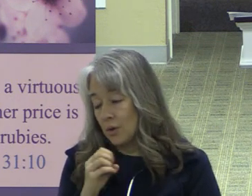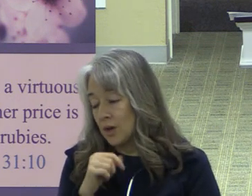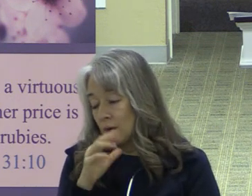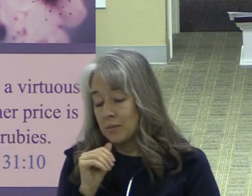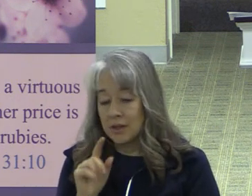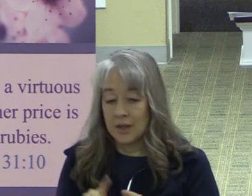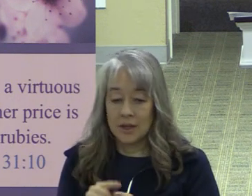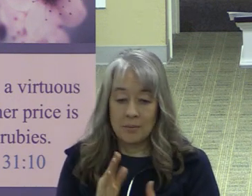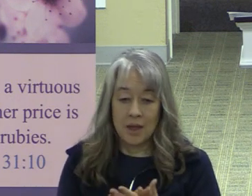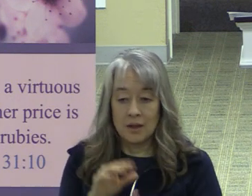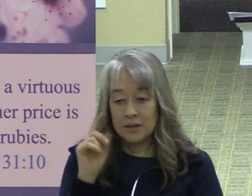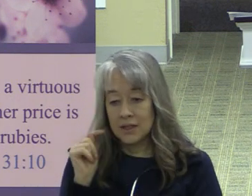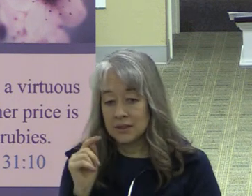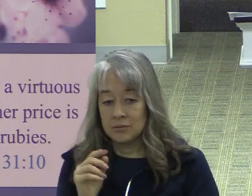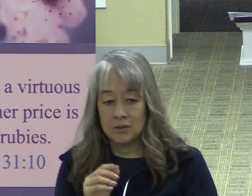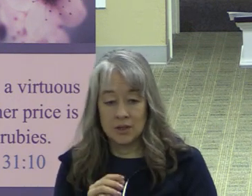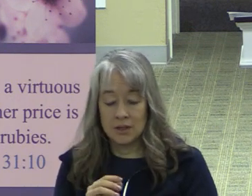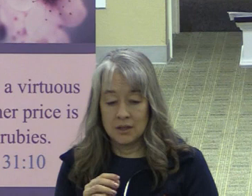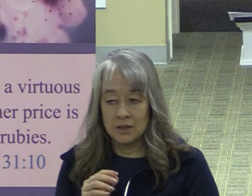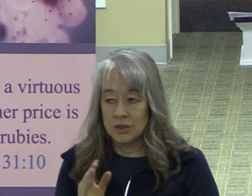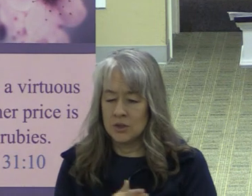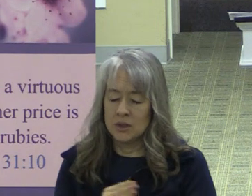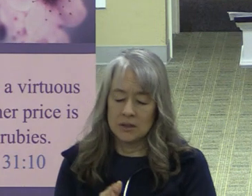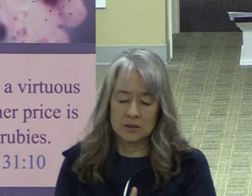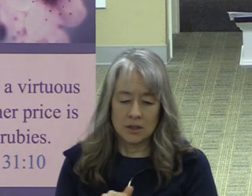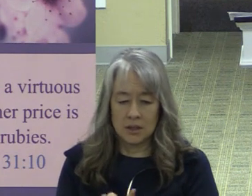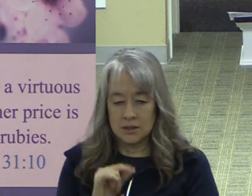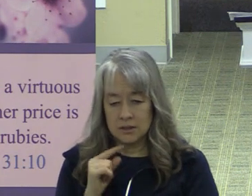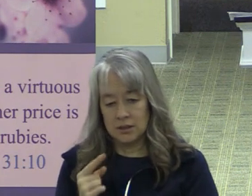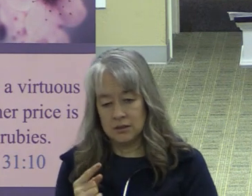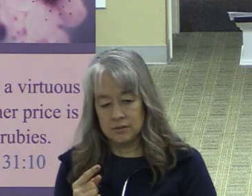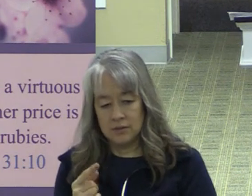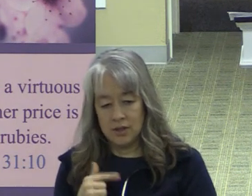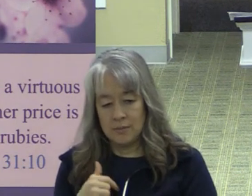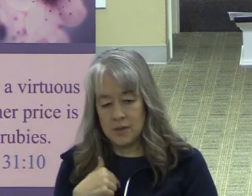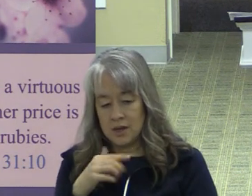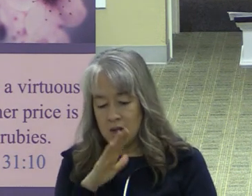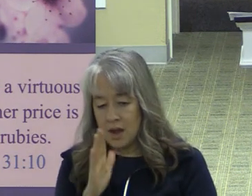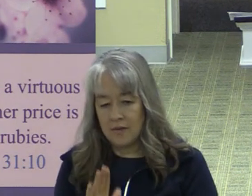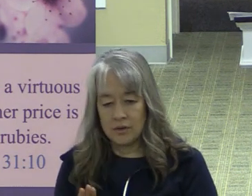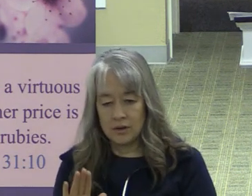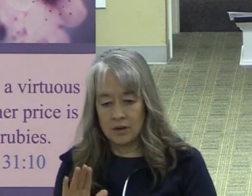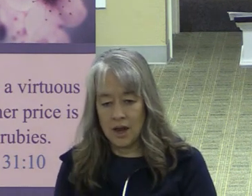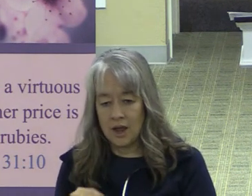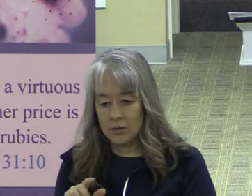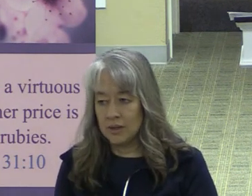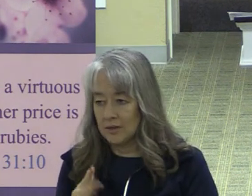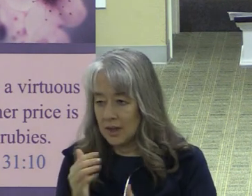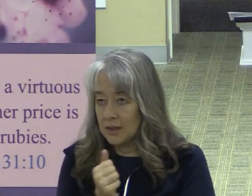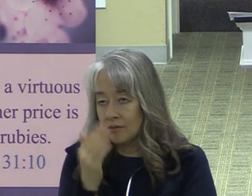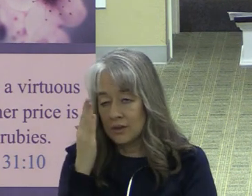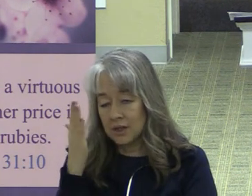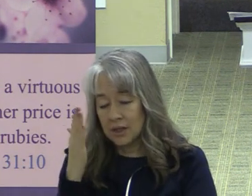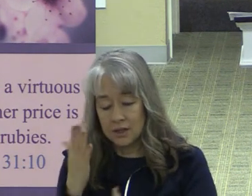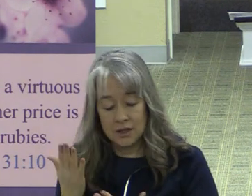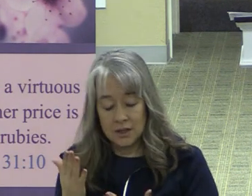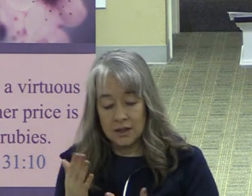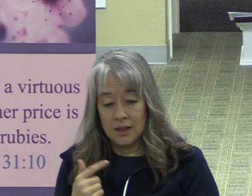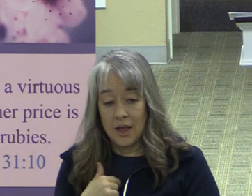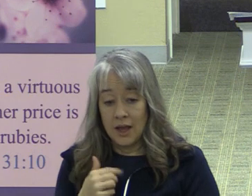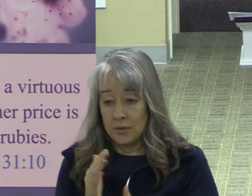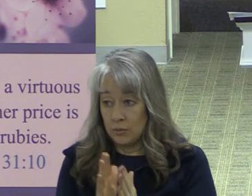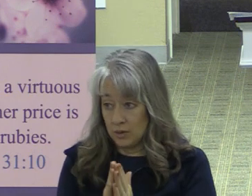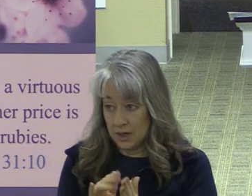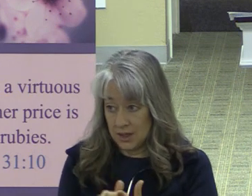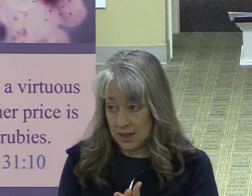be like a bad testimony. You know, you sing the song that says, you know, let me never, ever outlive thy love for thee. And I had